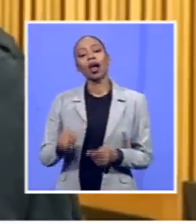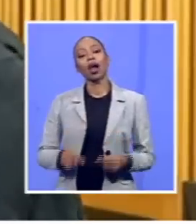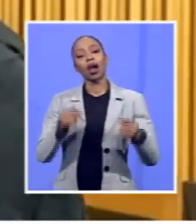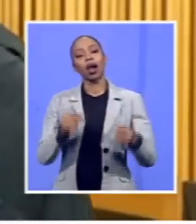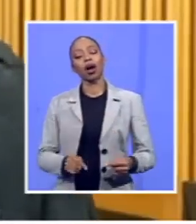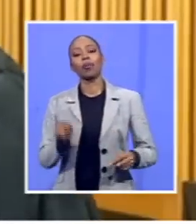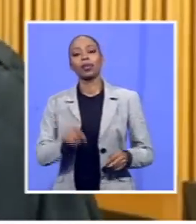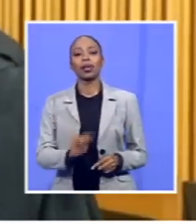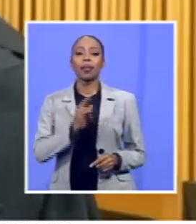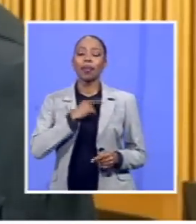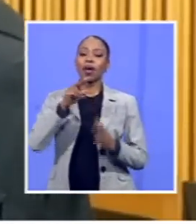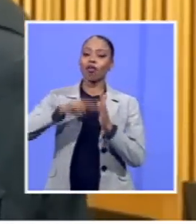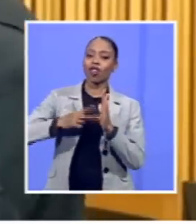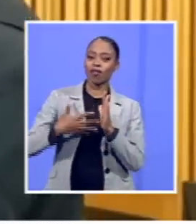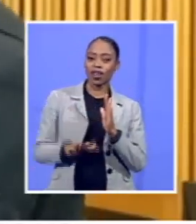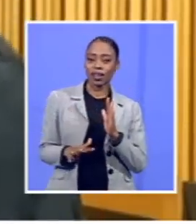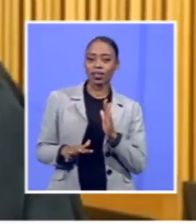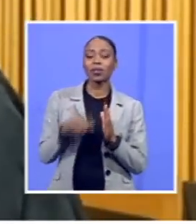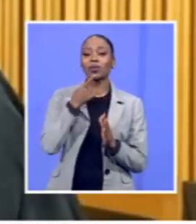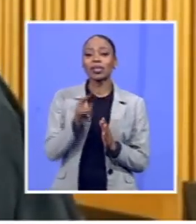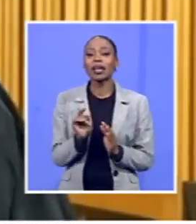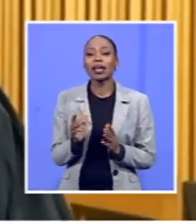here, which I just read out, that